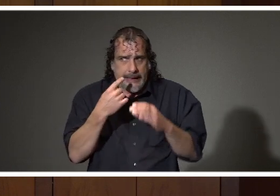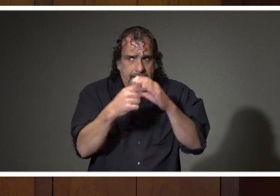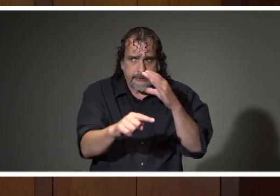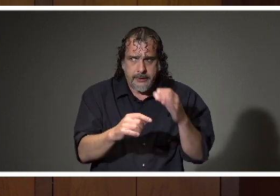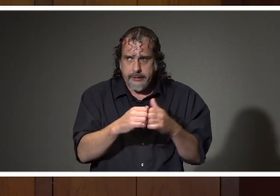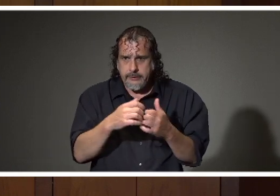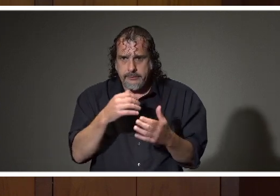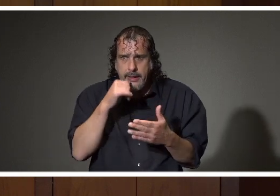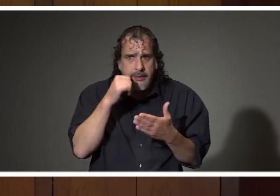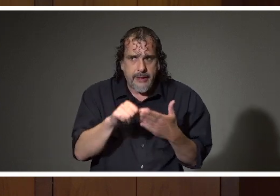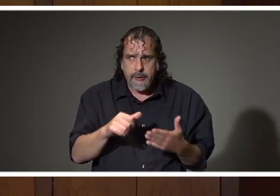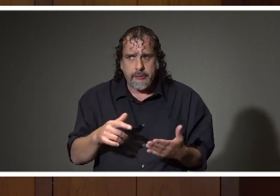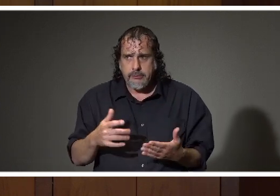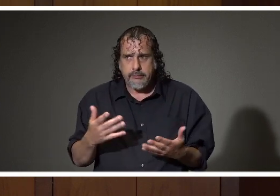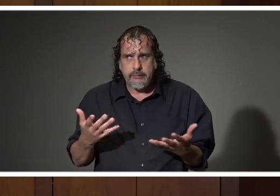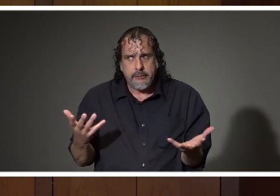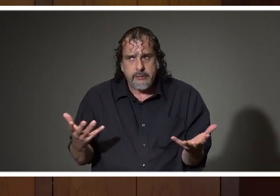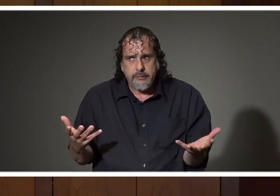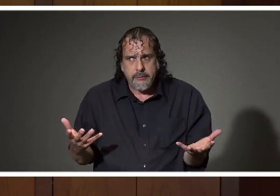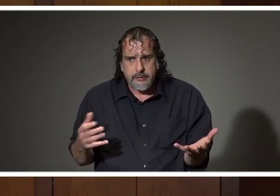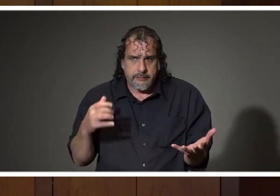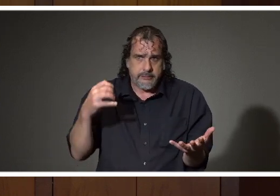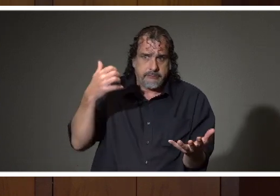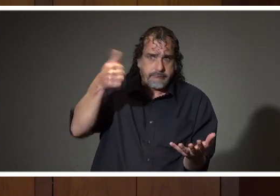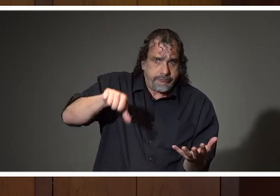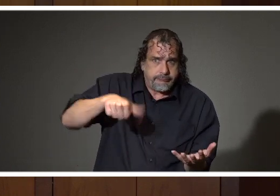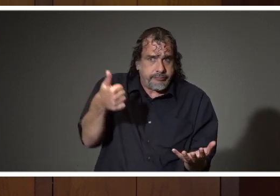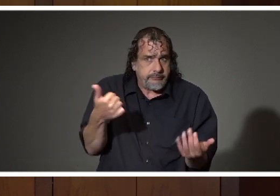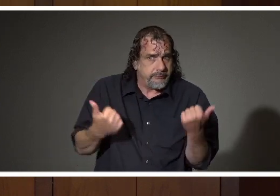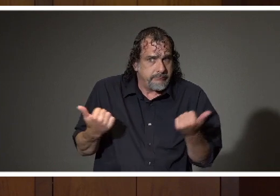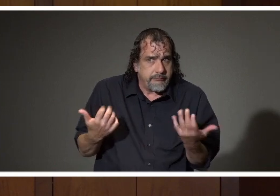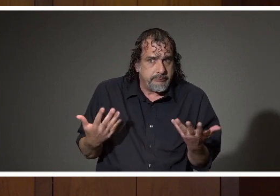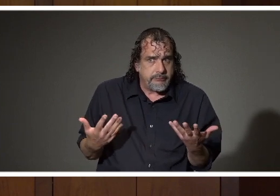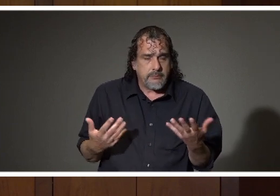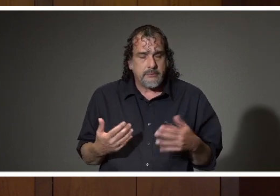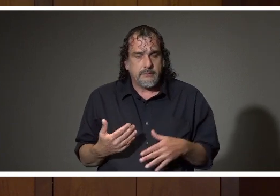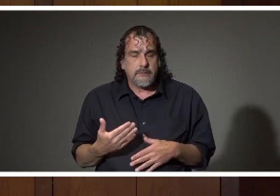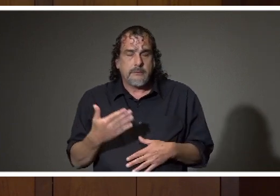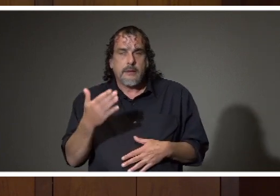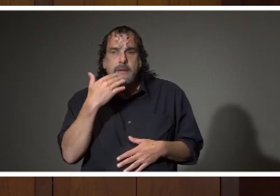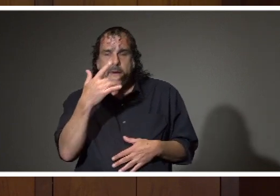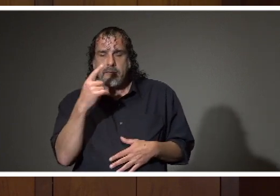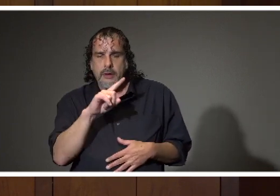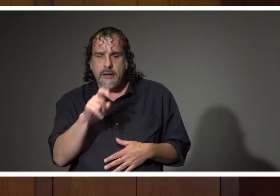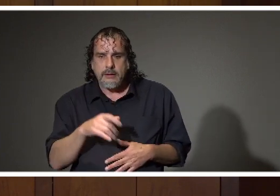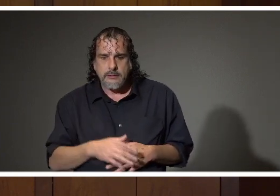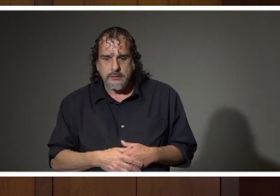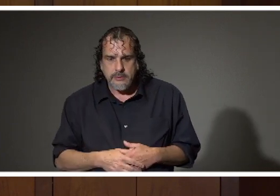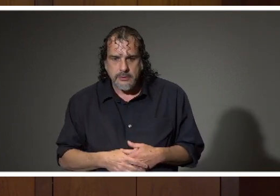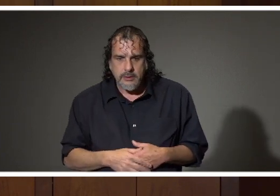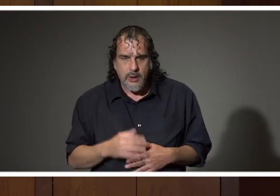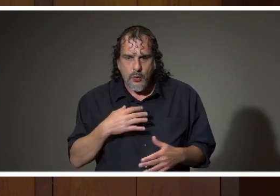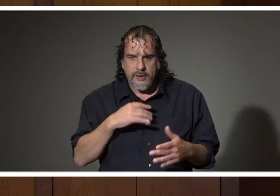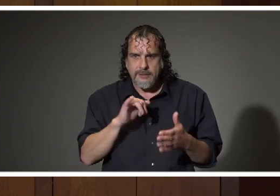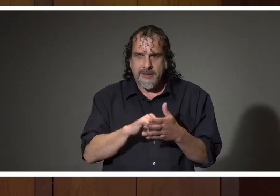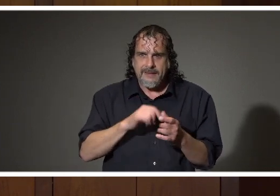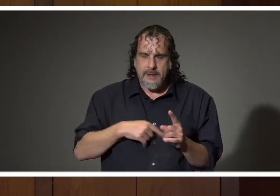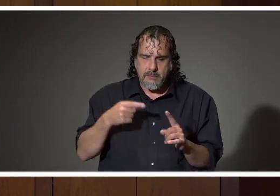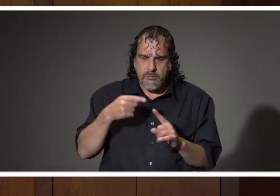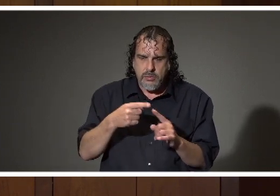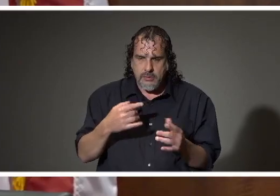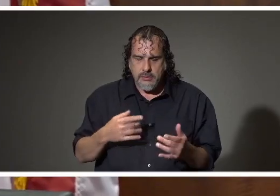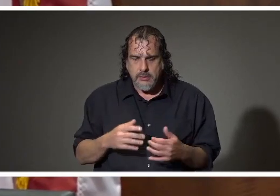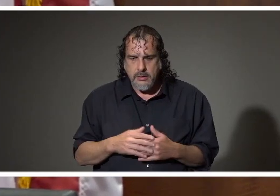them know yay or nay? Yes, I'm glad you asked that question, because I was going to make that point before we left here